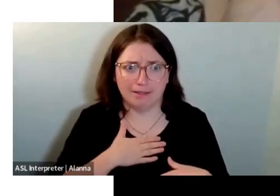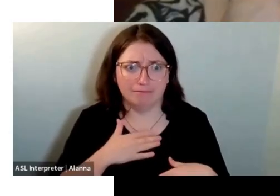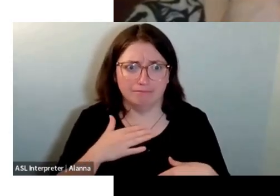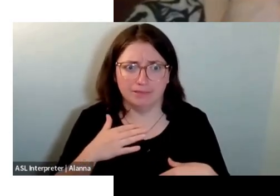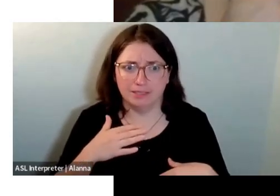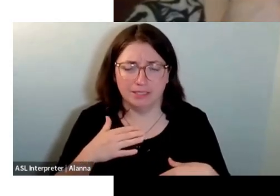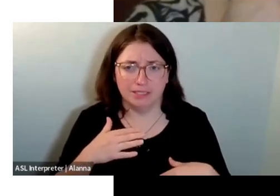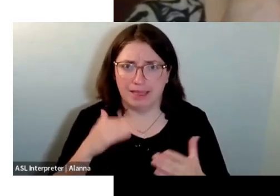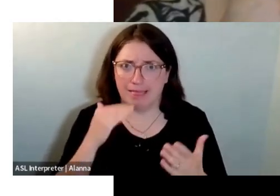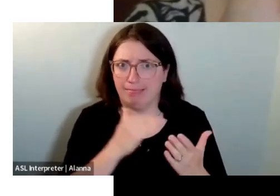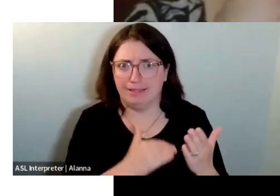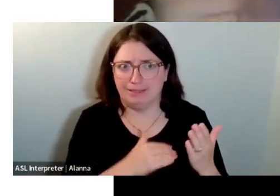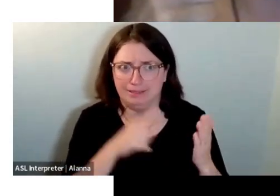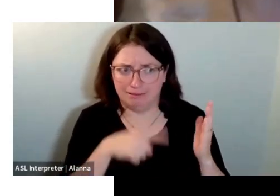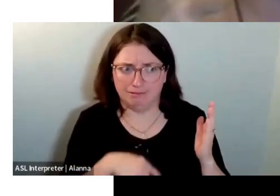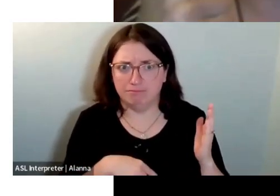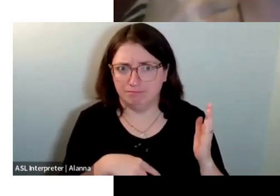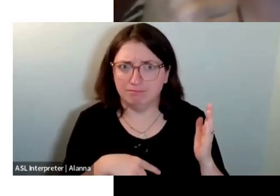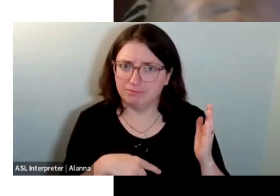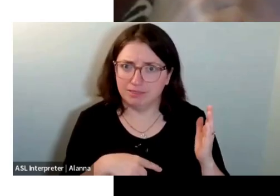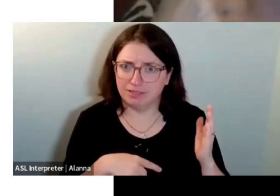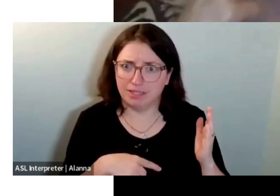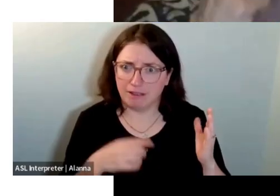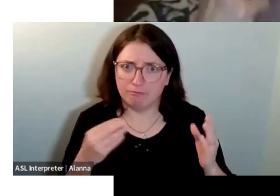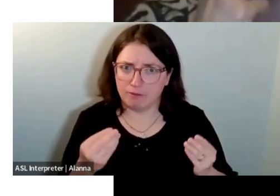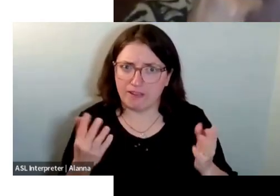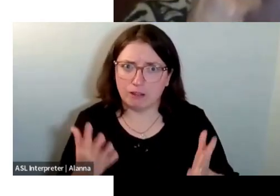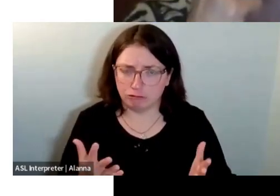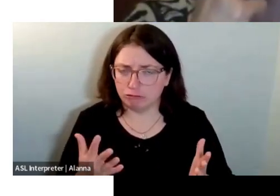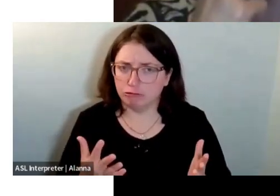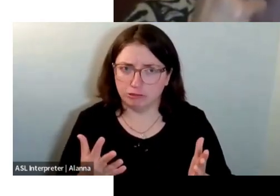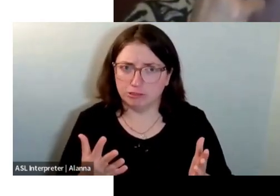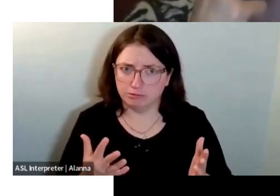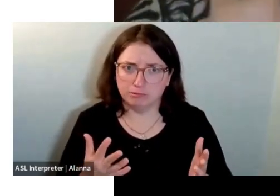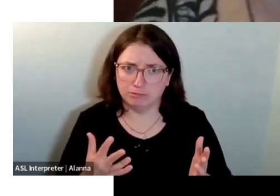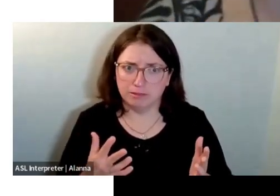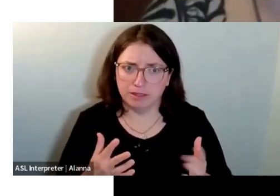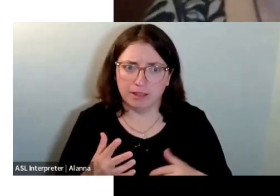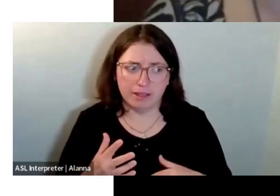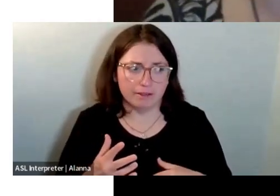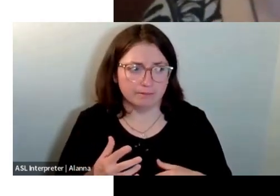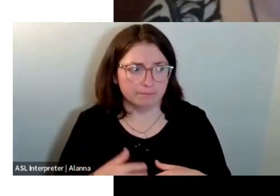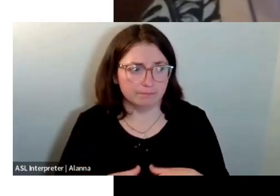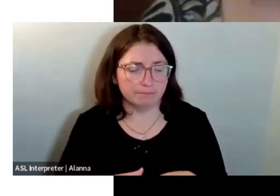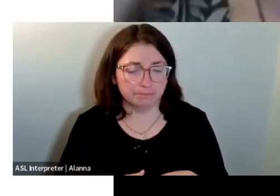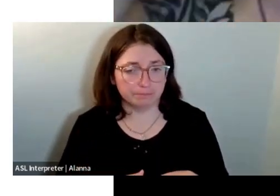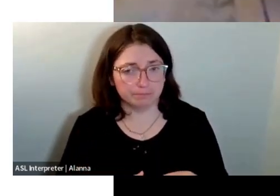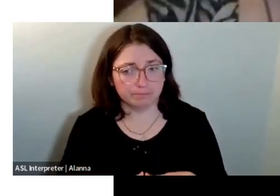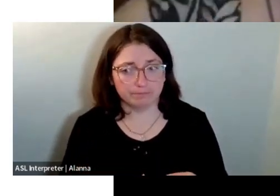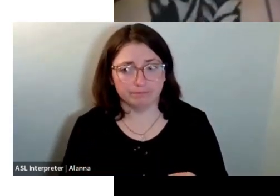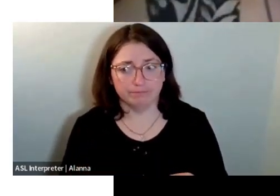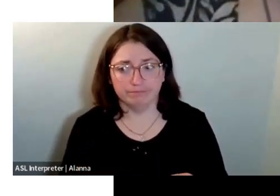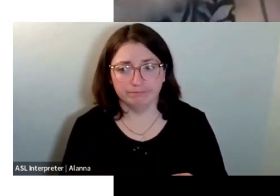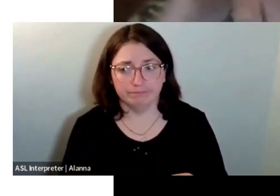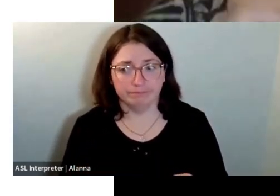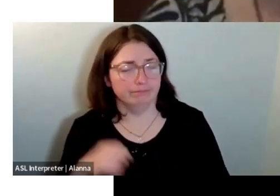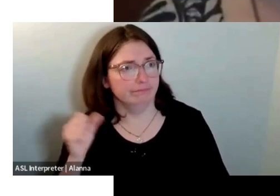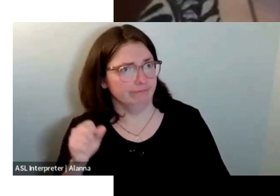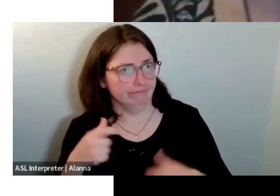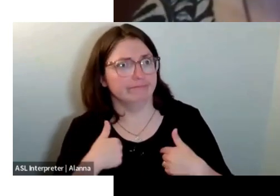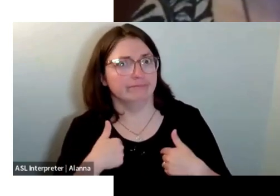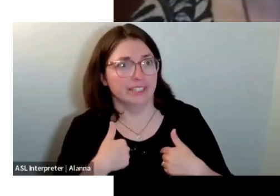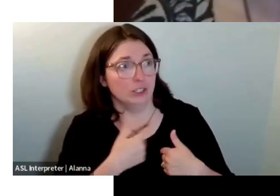my running list of the people who I have. And then I can share it